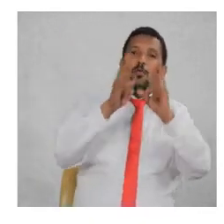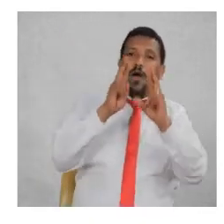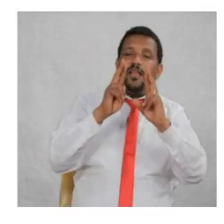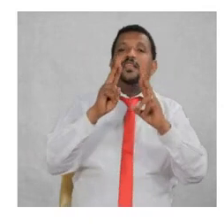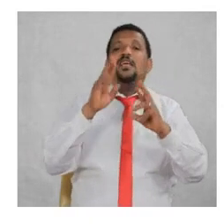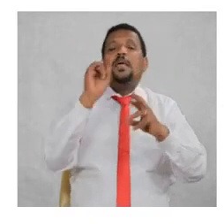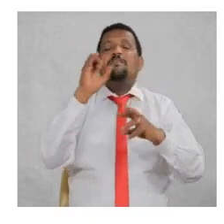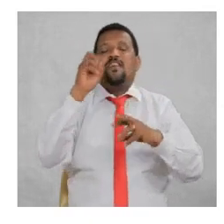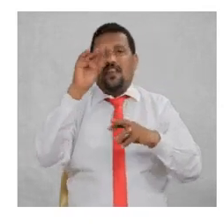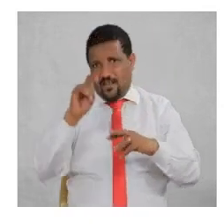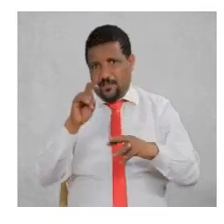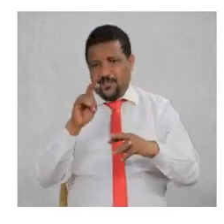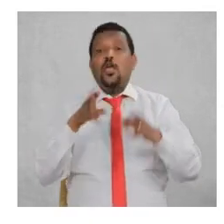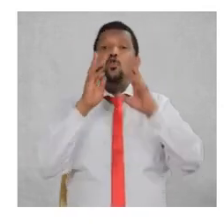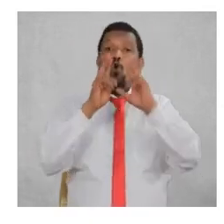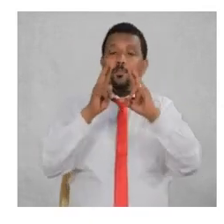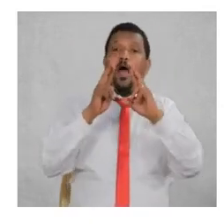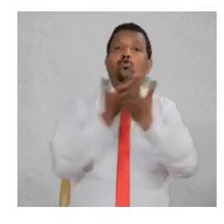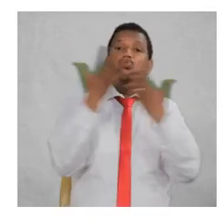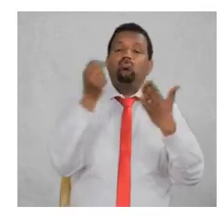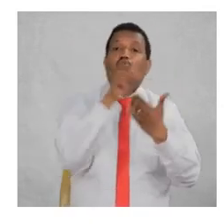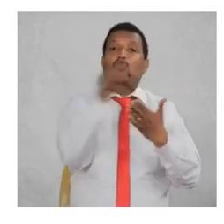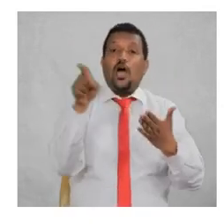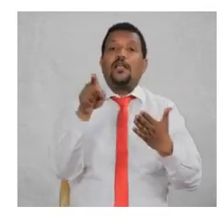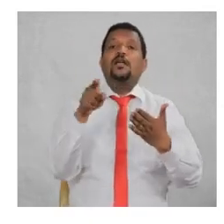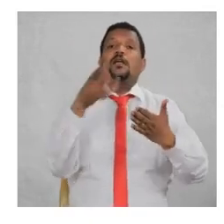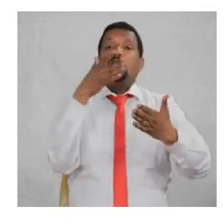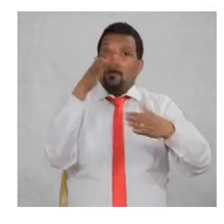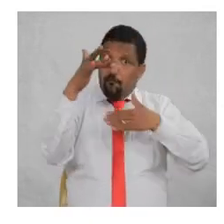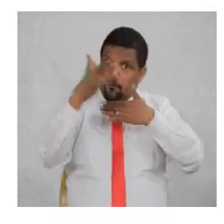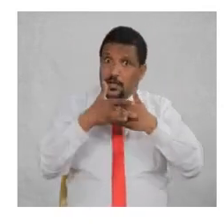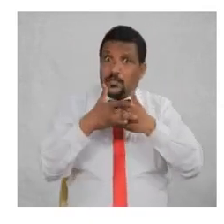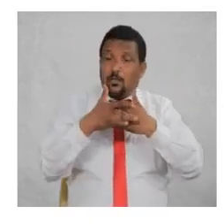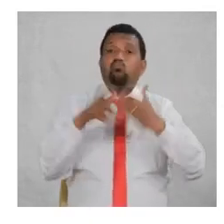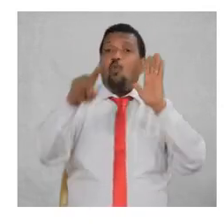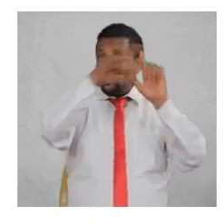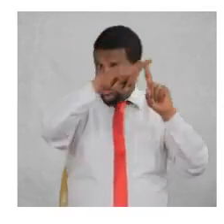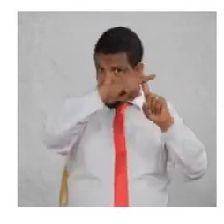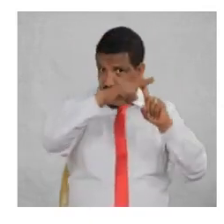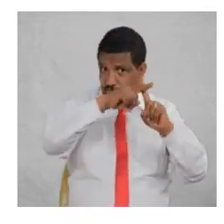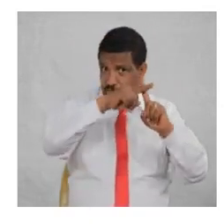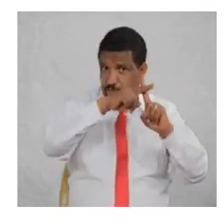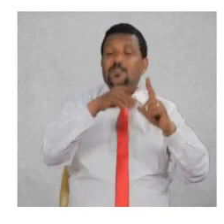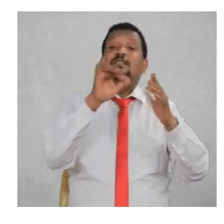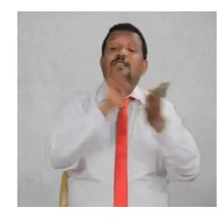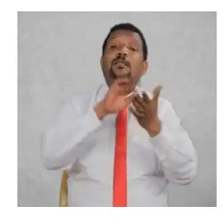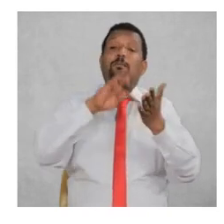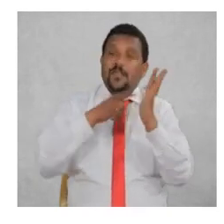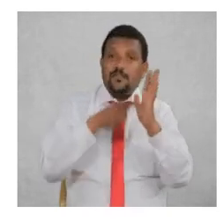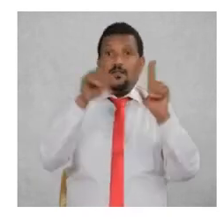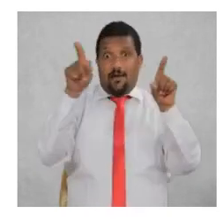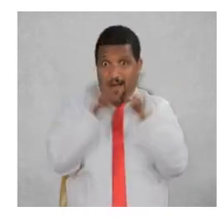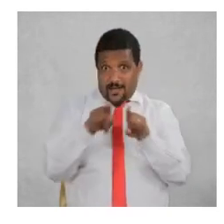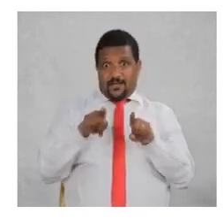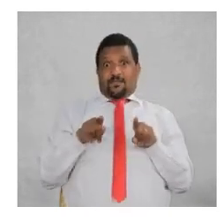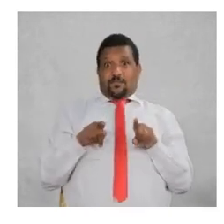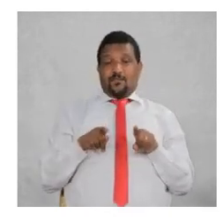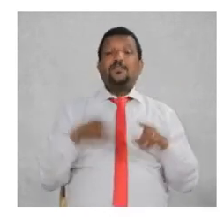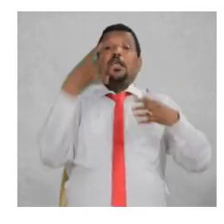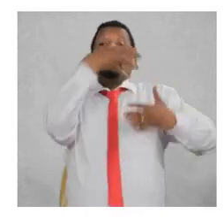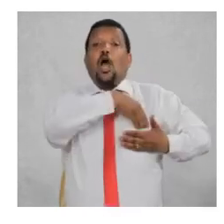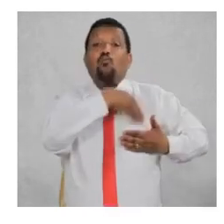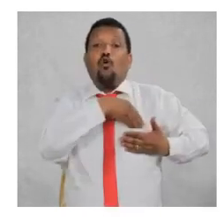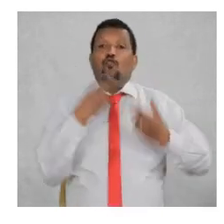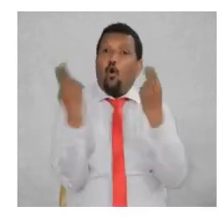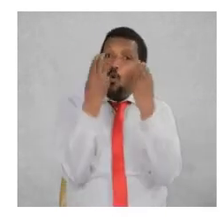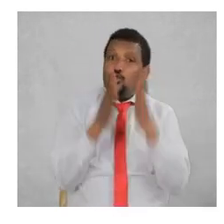goods. Normal goods are those goods whose income effect is positive. That means as income of